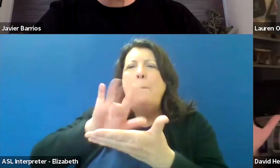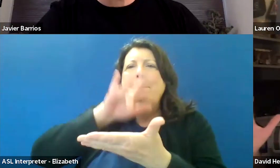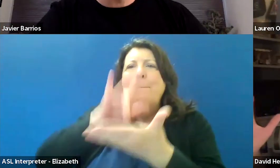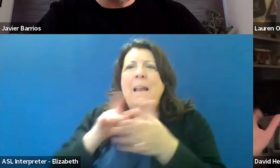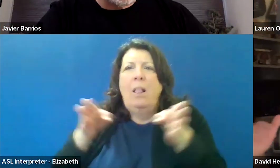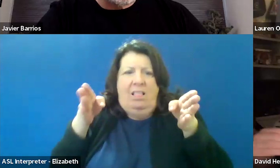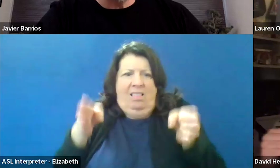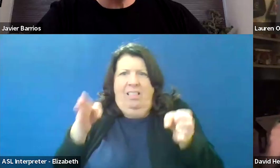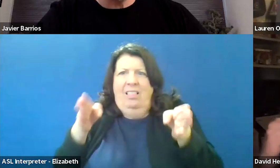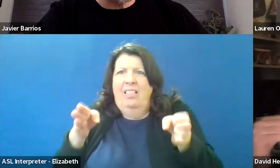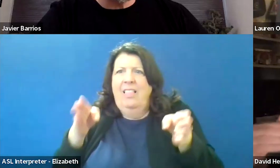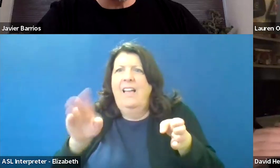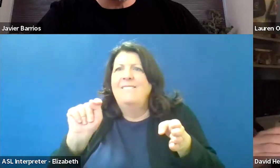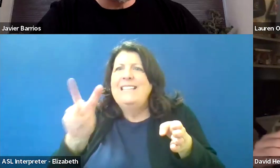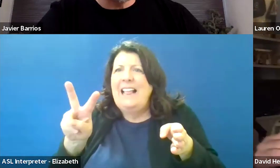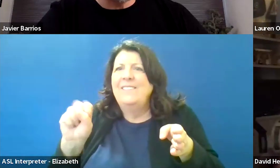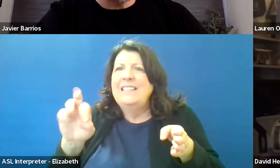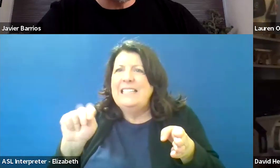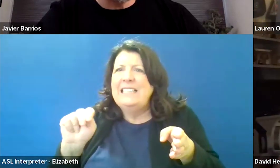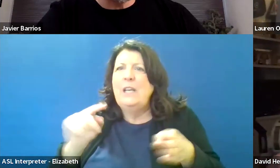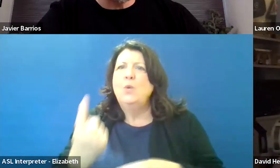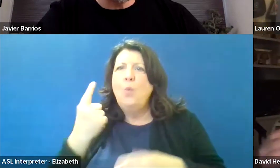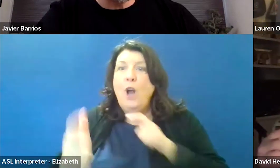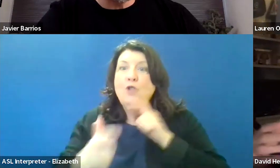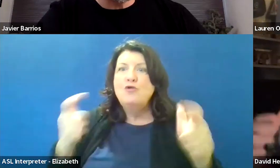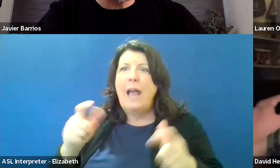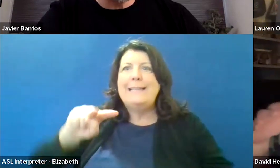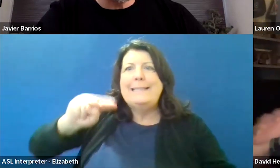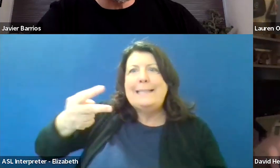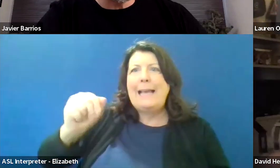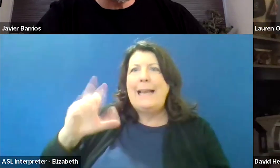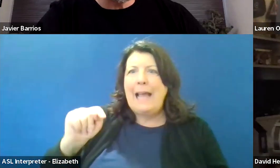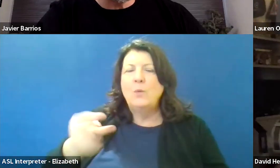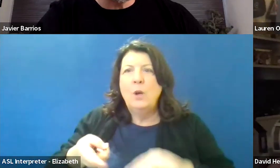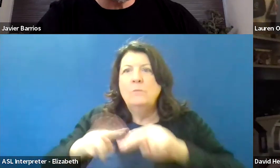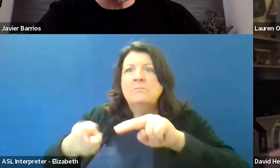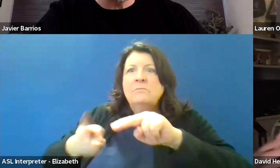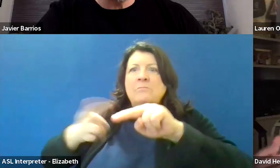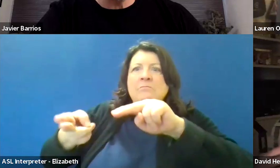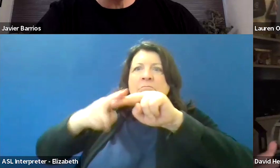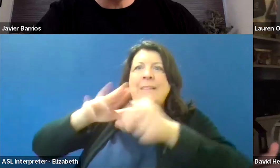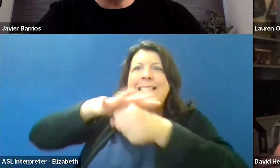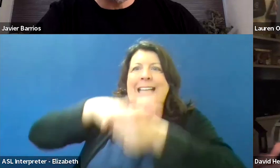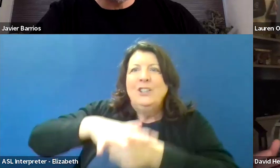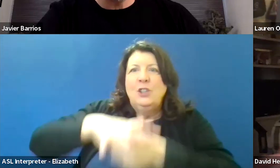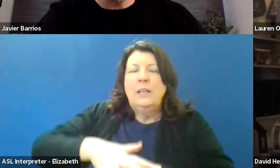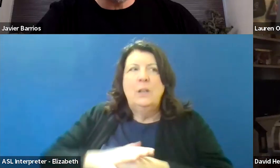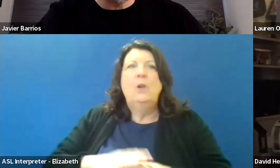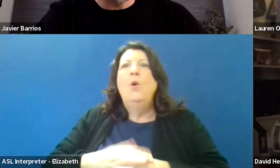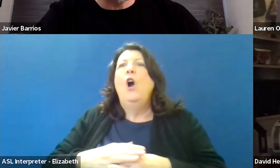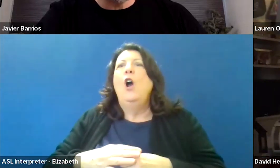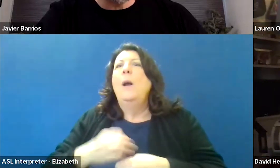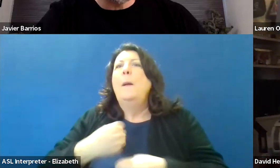second act. So you're kind of escalating tensions. You're like kind of escalating and de-escalating tension. You're complicating characters. You're